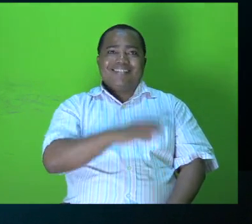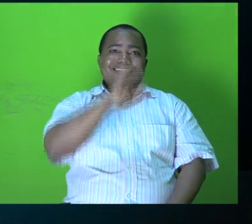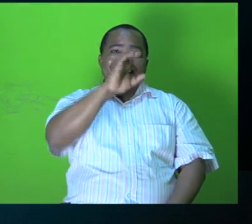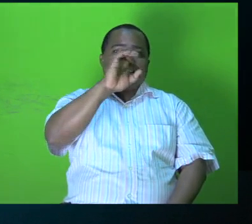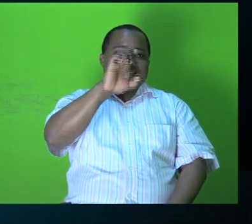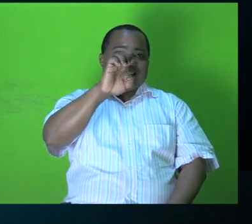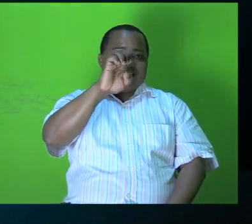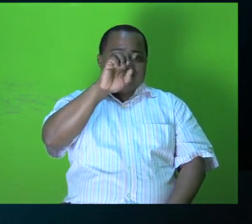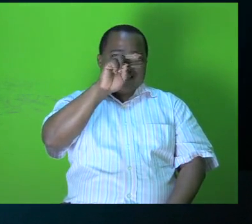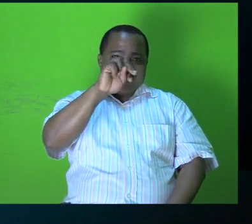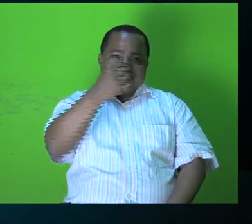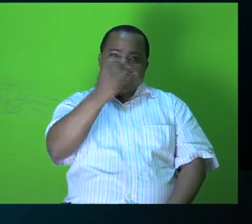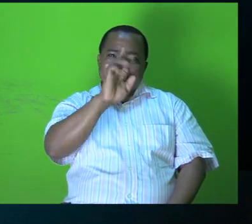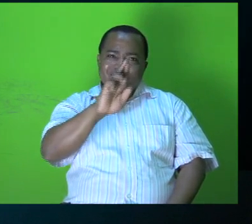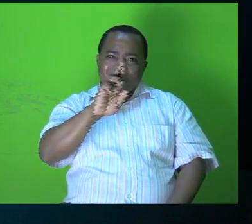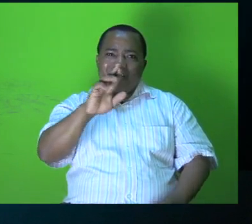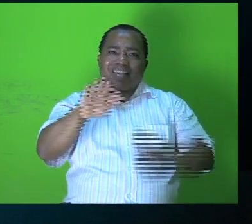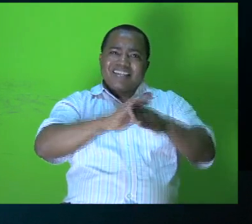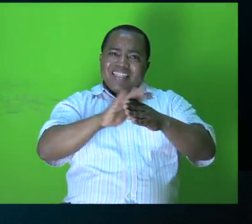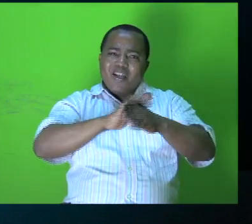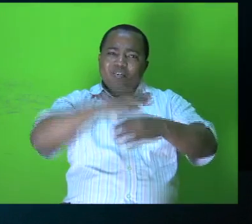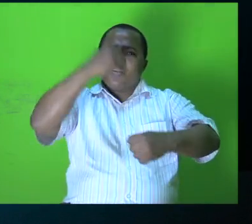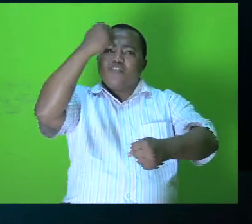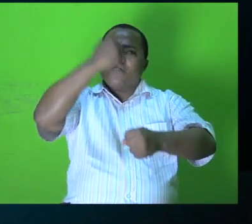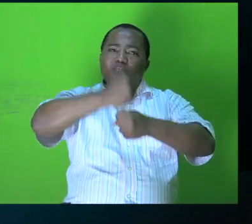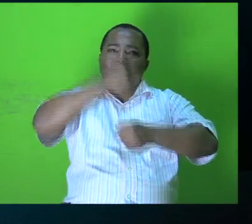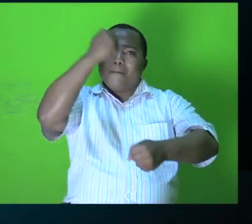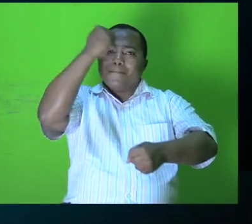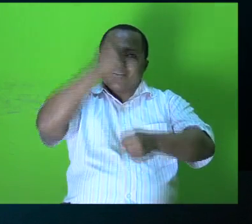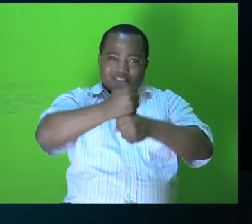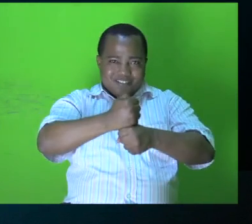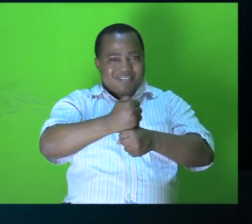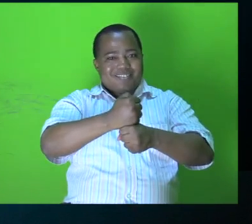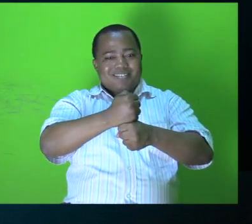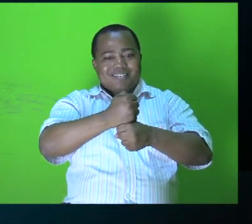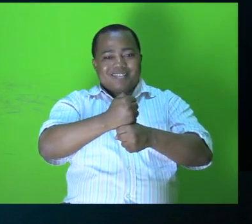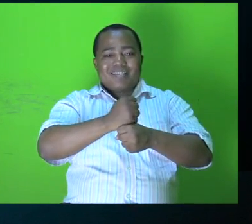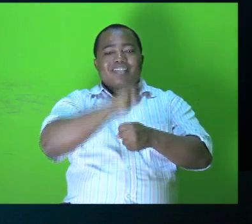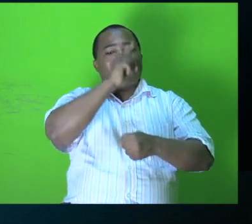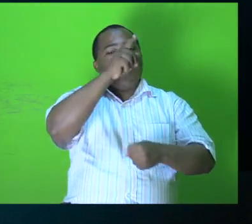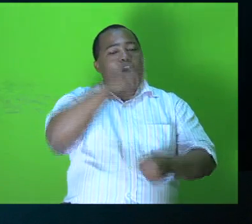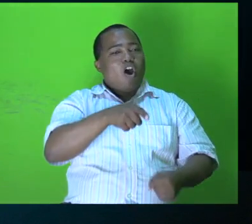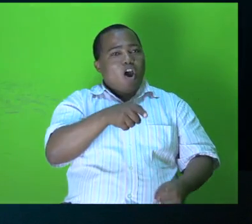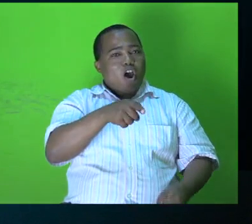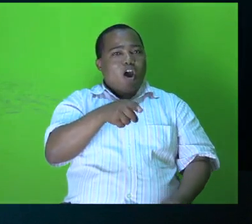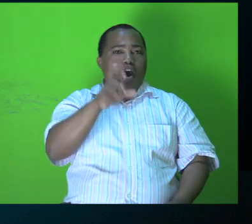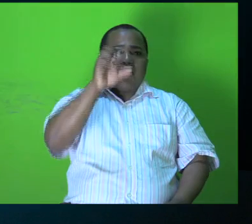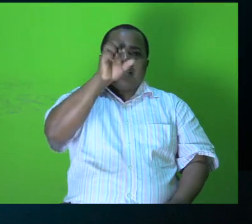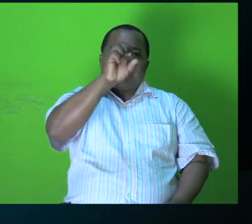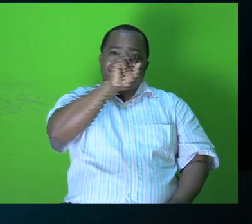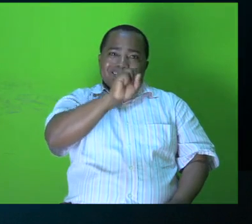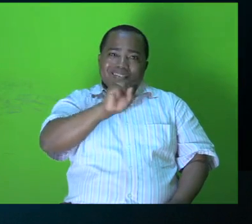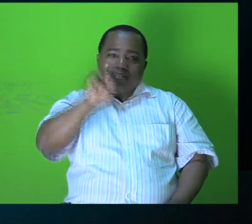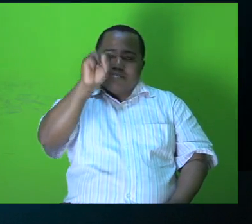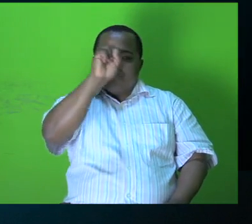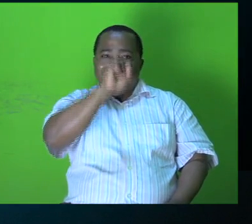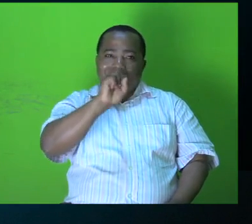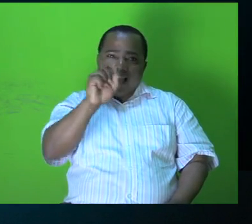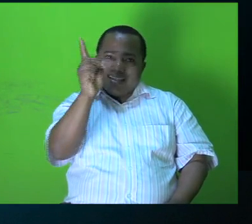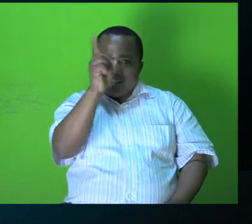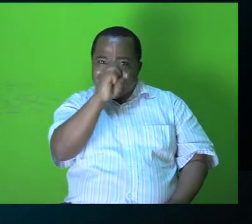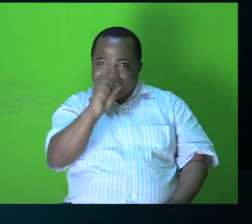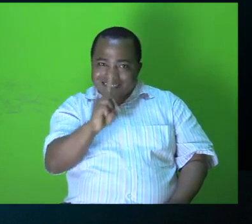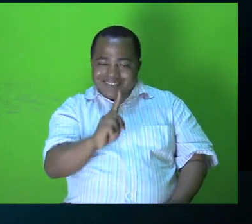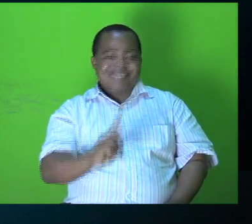centrioles deals with the formation of spindle fibers. Good job, Khalid.